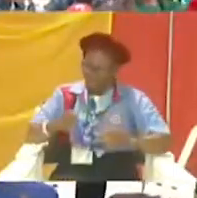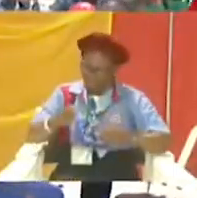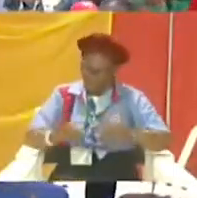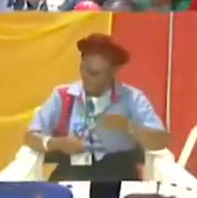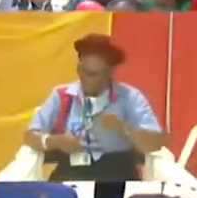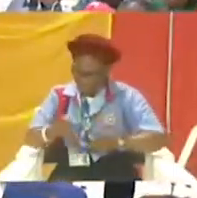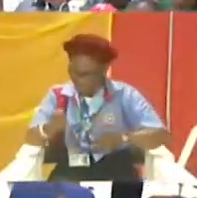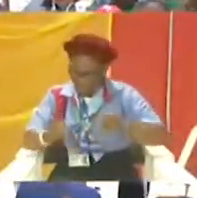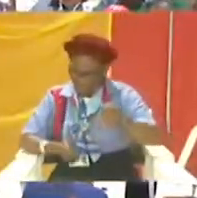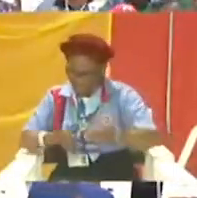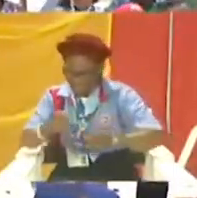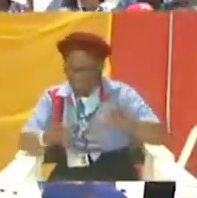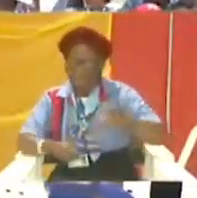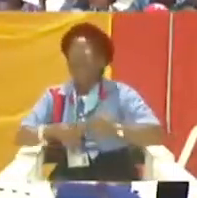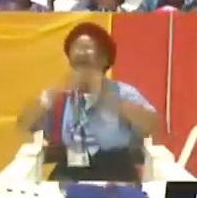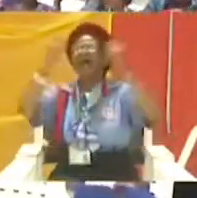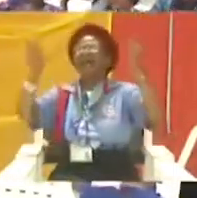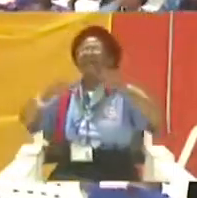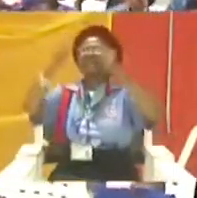omnipotent reigner.